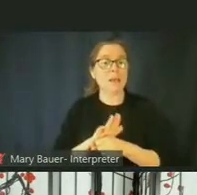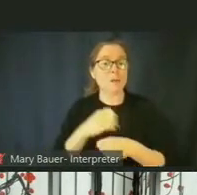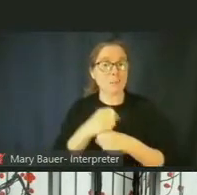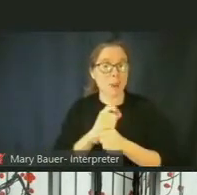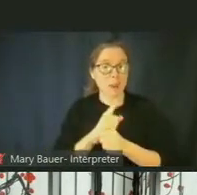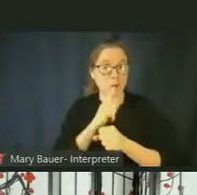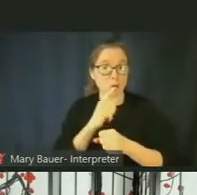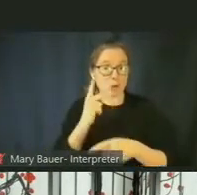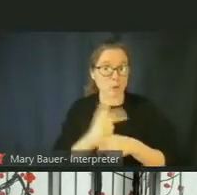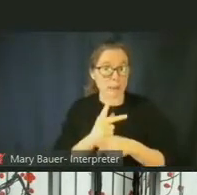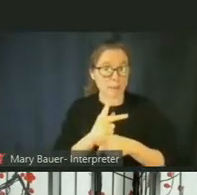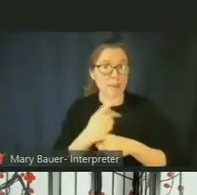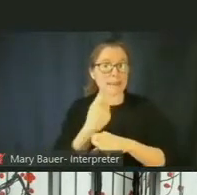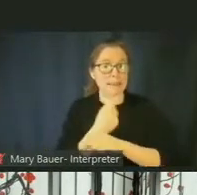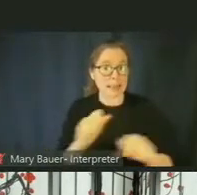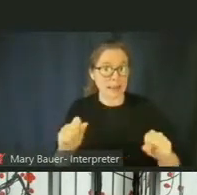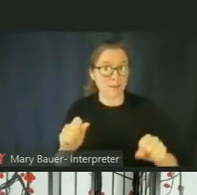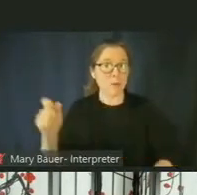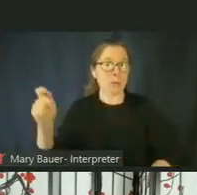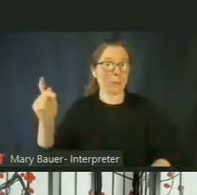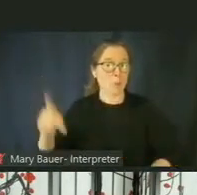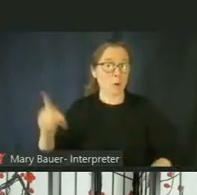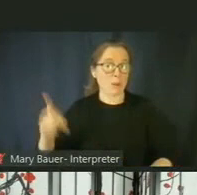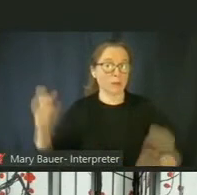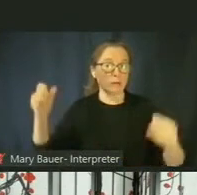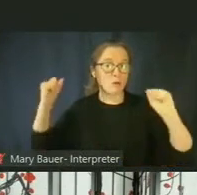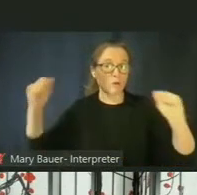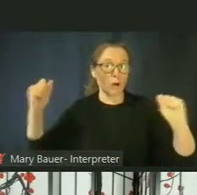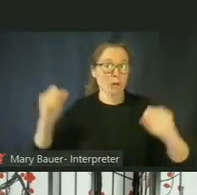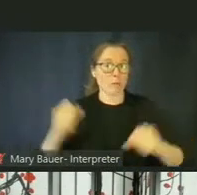and Portland strong. Next slide.